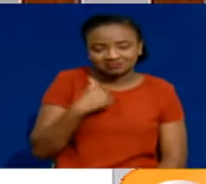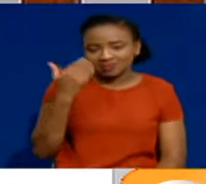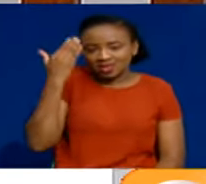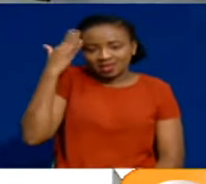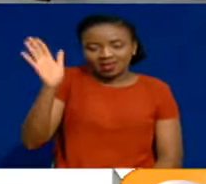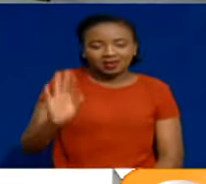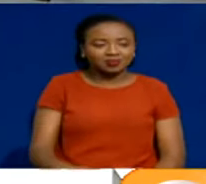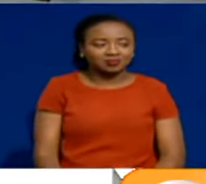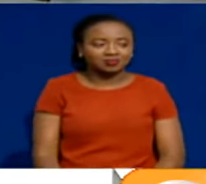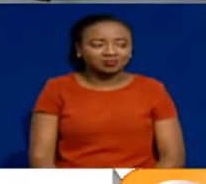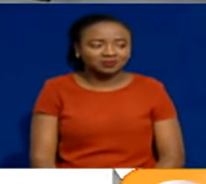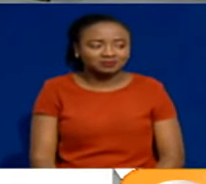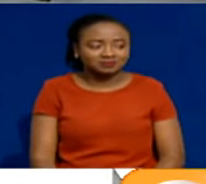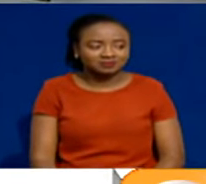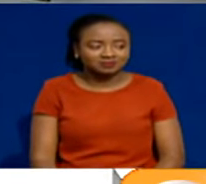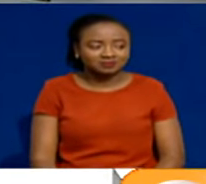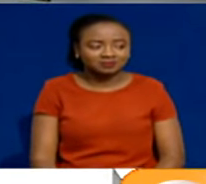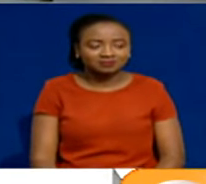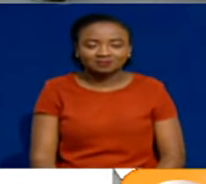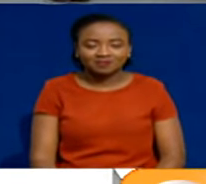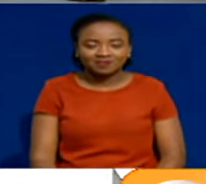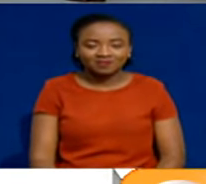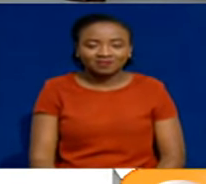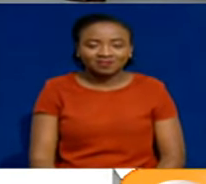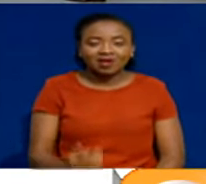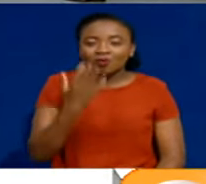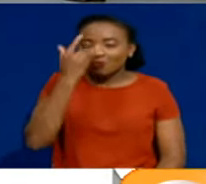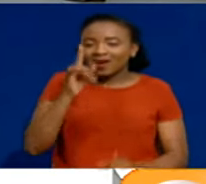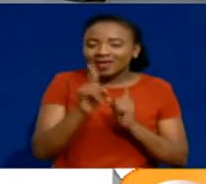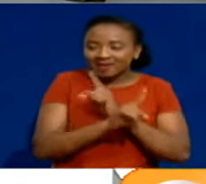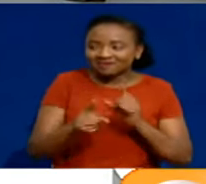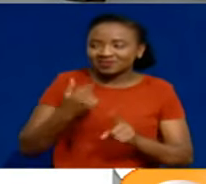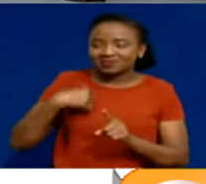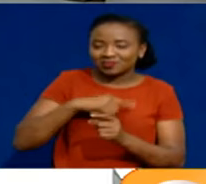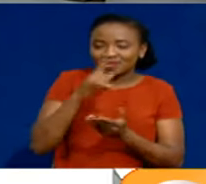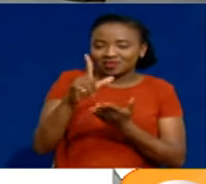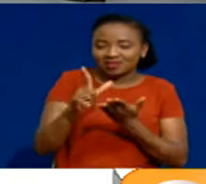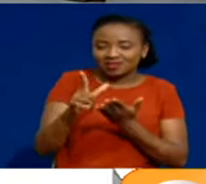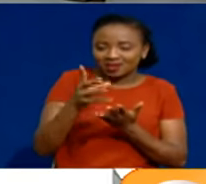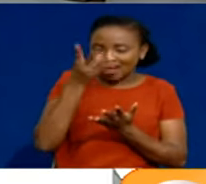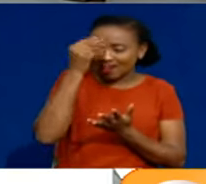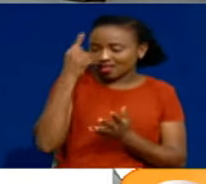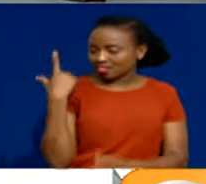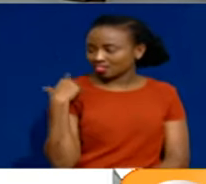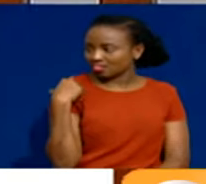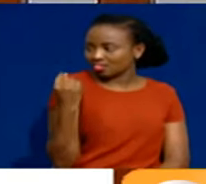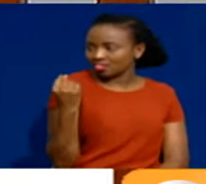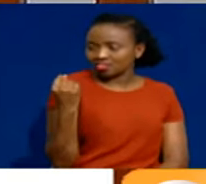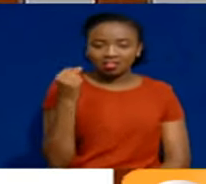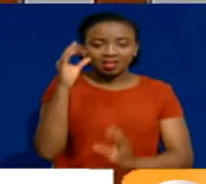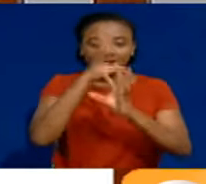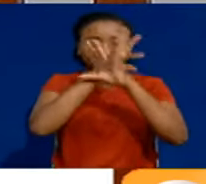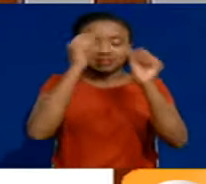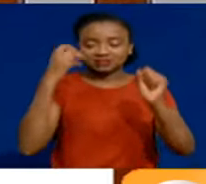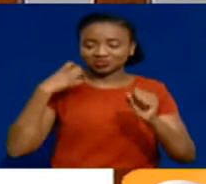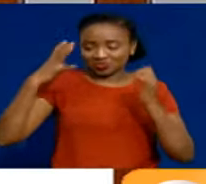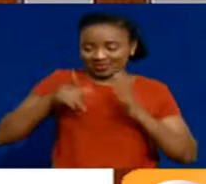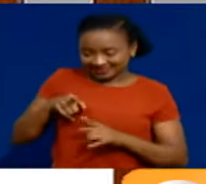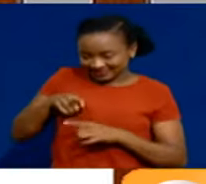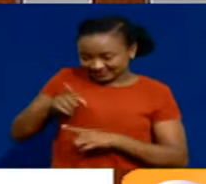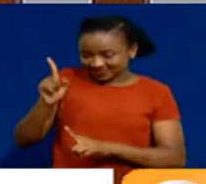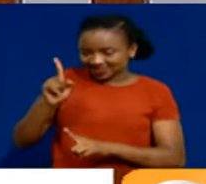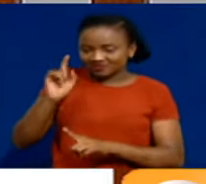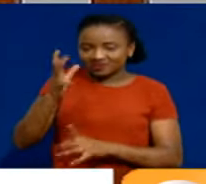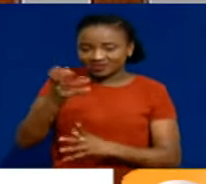know. Aye. Because with the lessons that we learned recently, the presidential candidate must choose his running